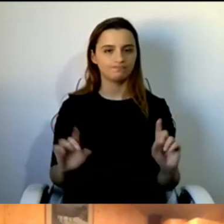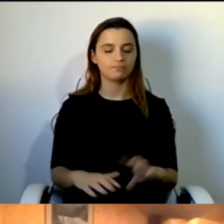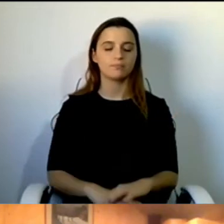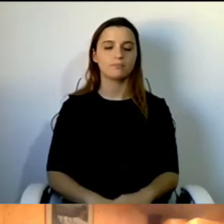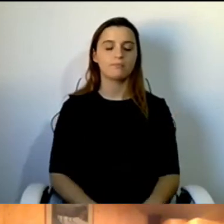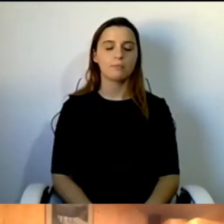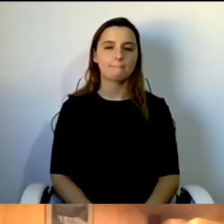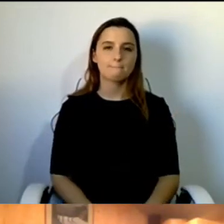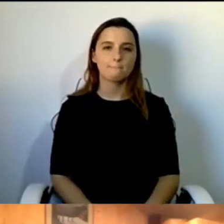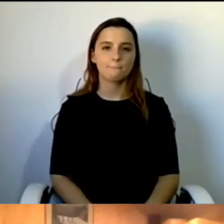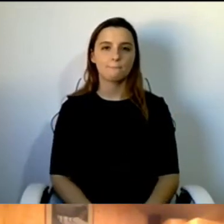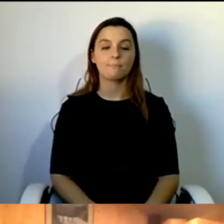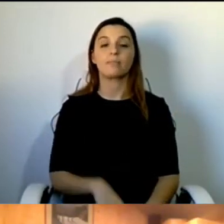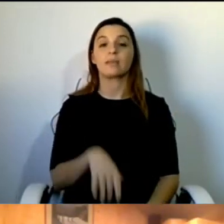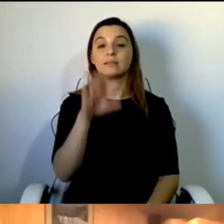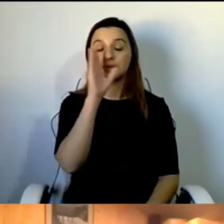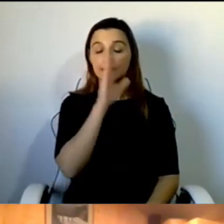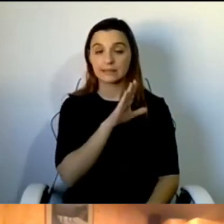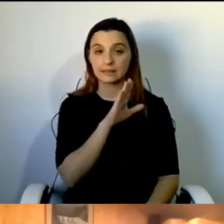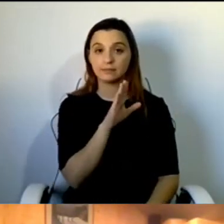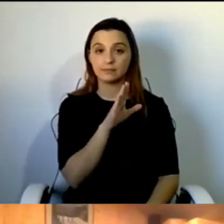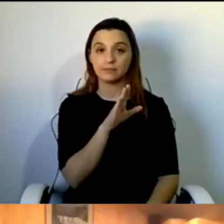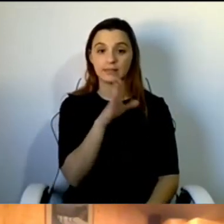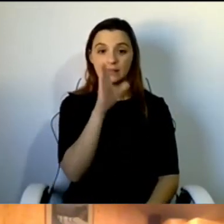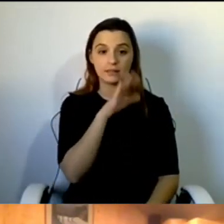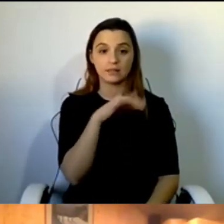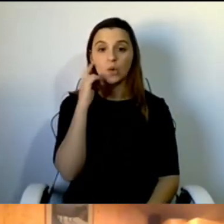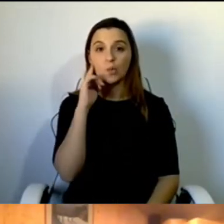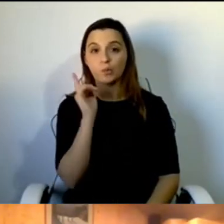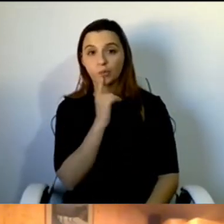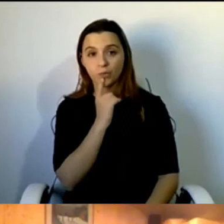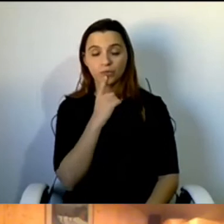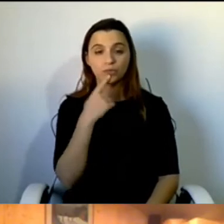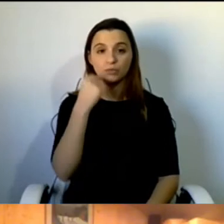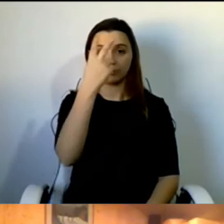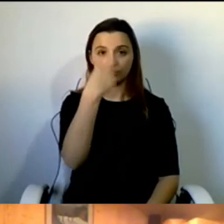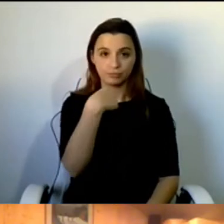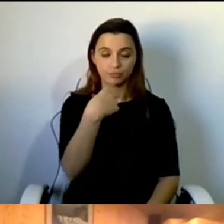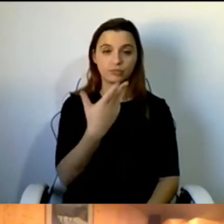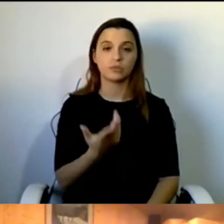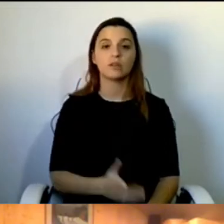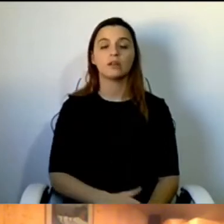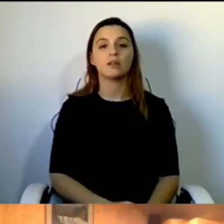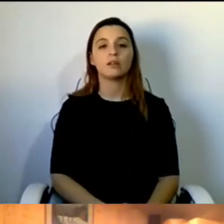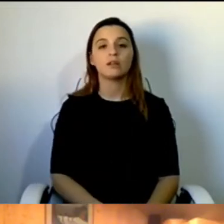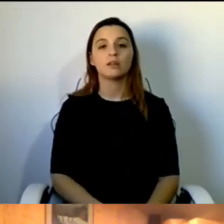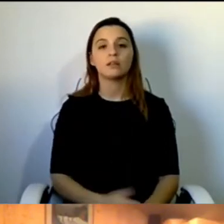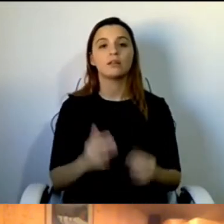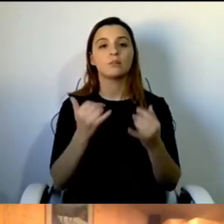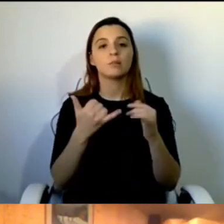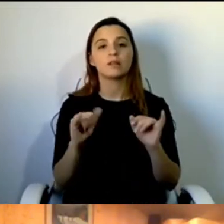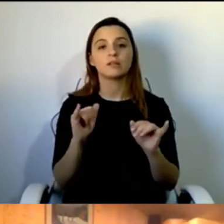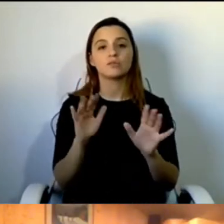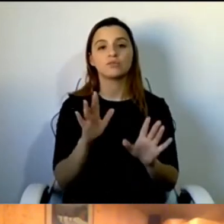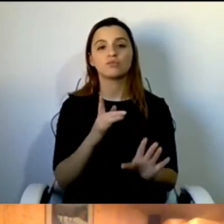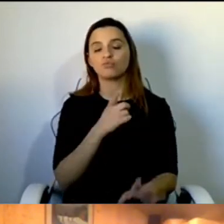assistance because you're not one of the 3 categories which is covered by the legislations. The 3